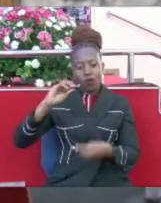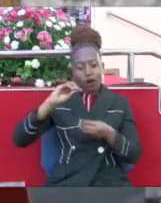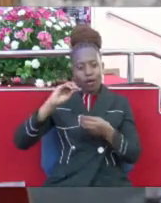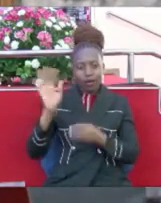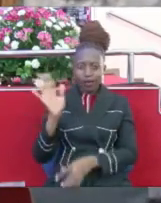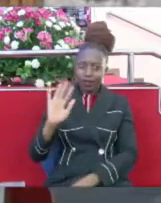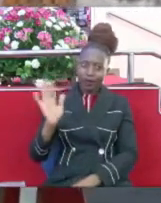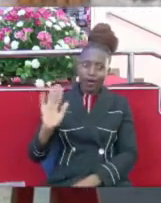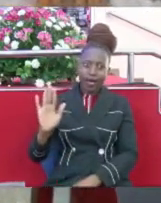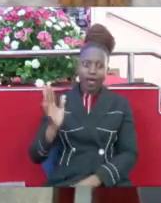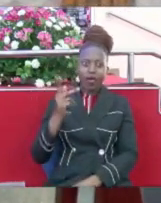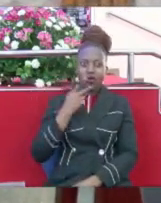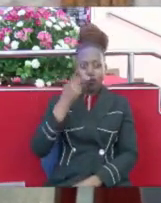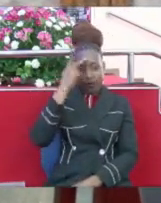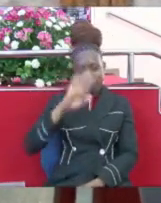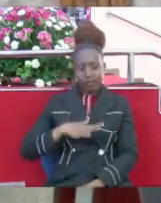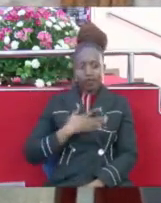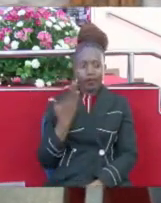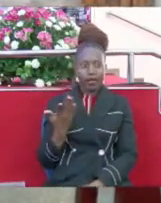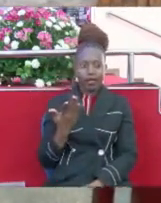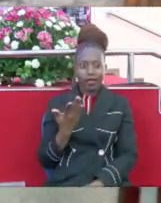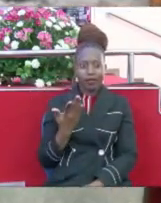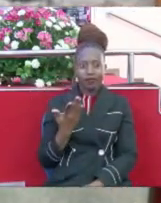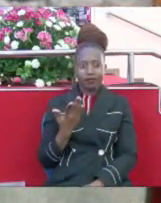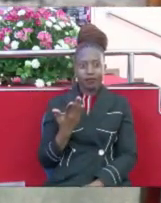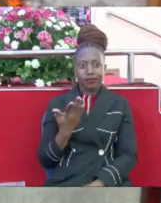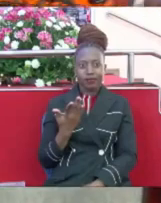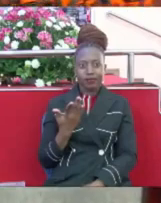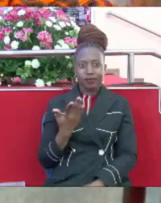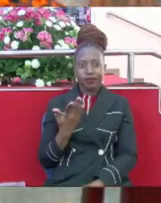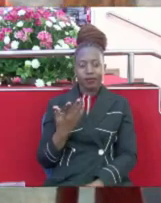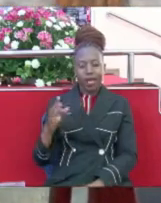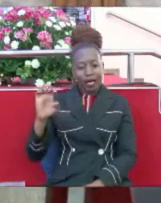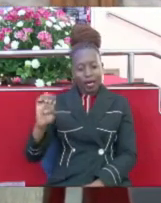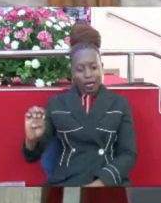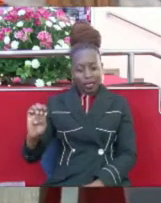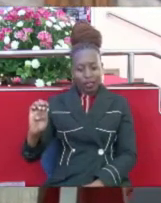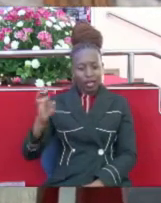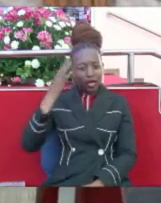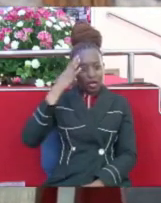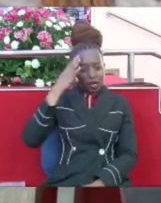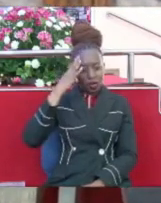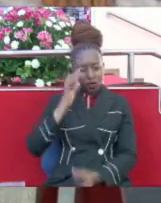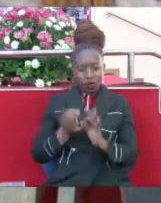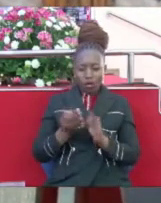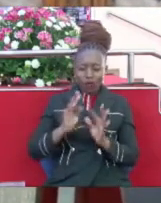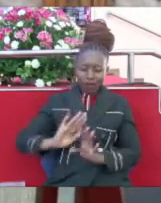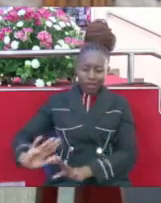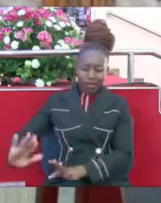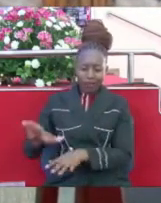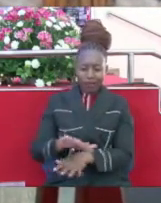heri." And he not only bid them farewell, but he knew that if he still left the oxen standing and the plow standing, he would have